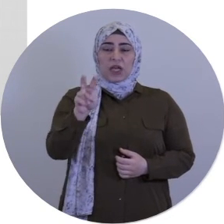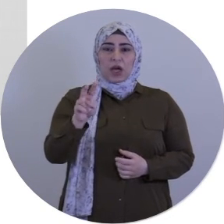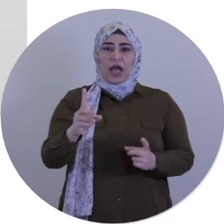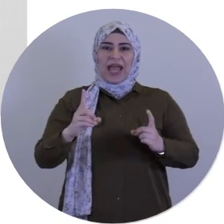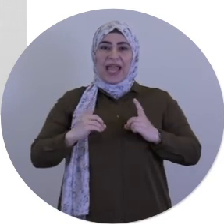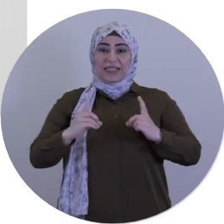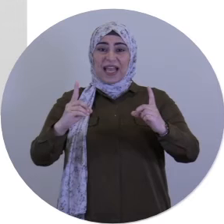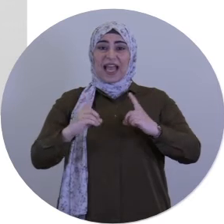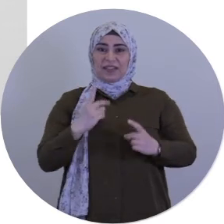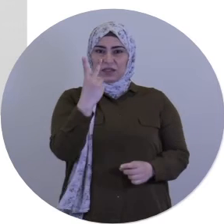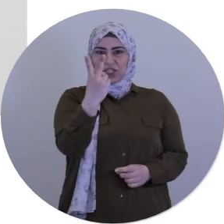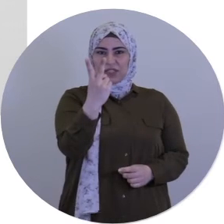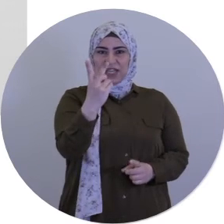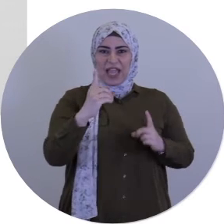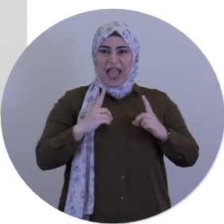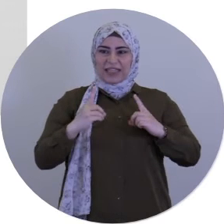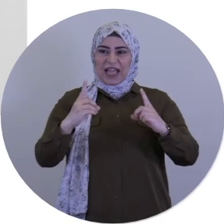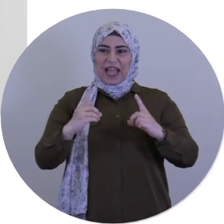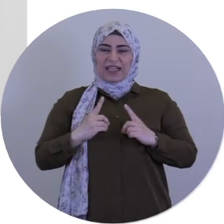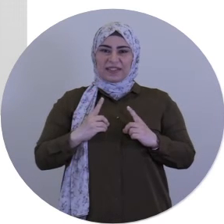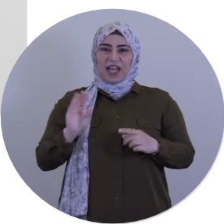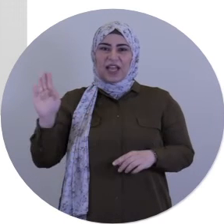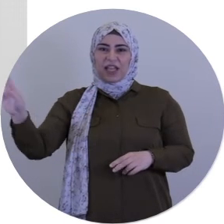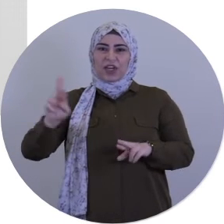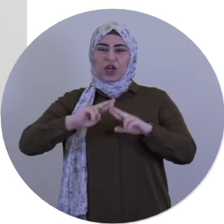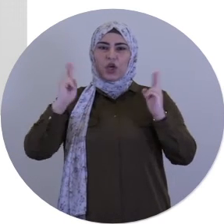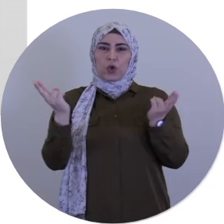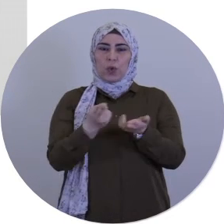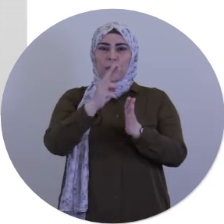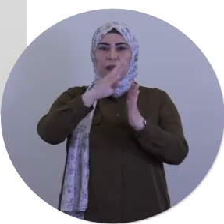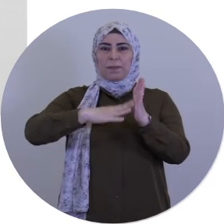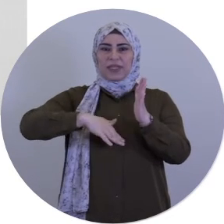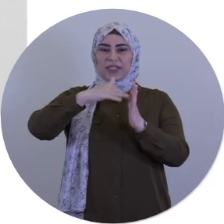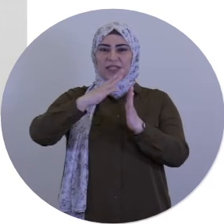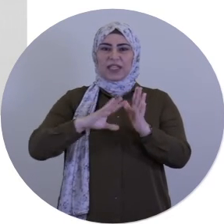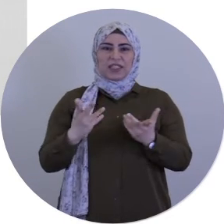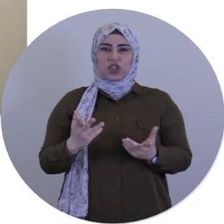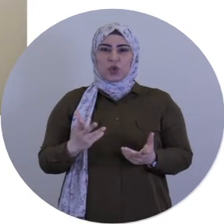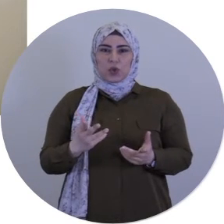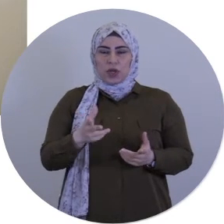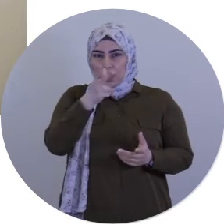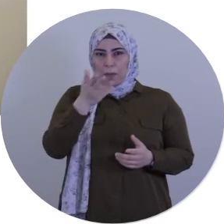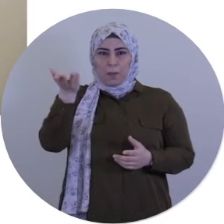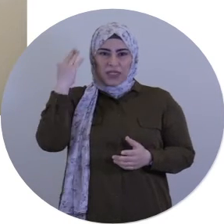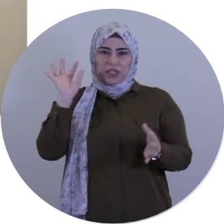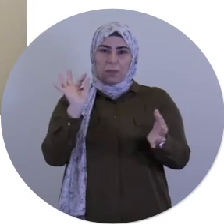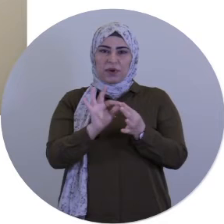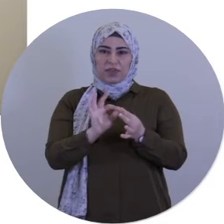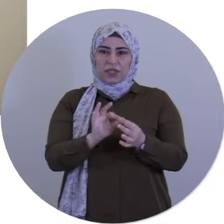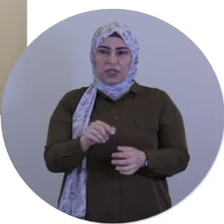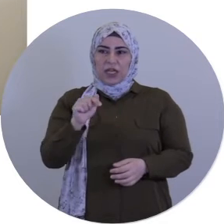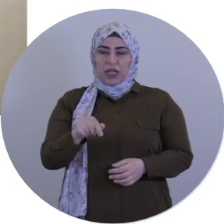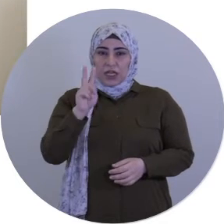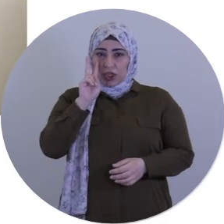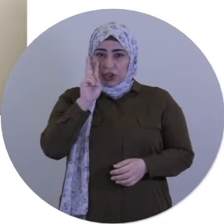had her room painted. Yes, in fact, we can use had in this case. Let's give you one exercise to make sure that you